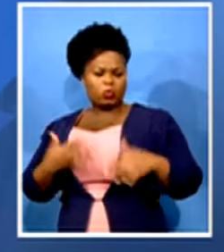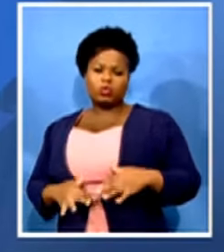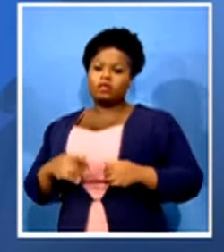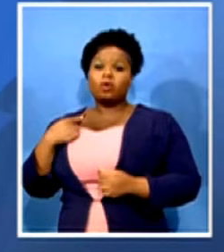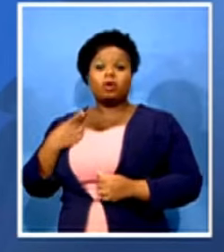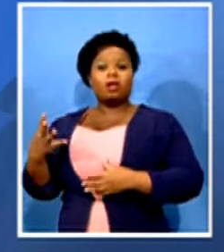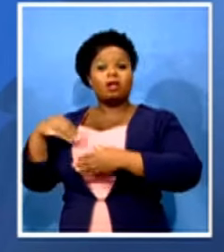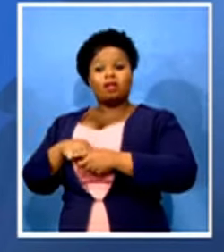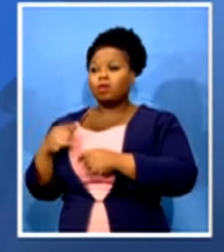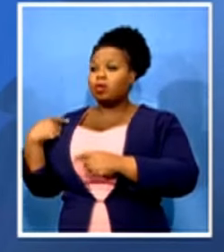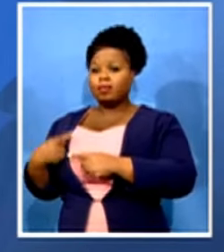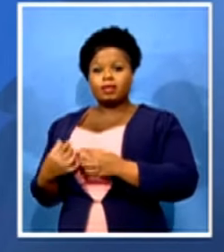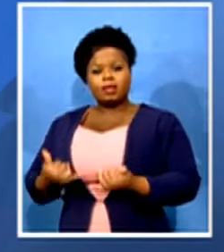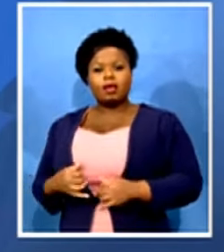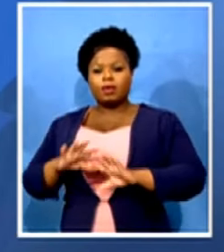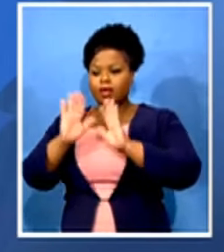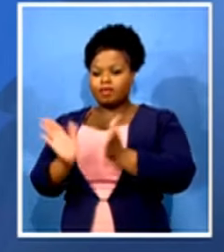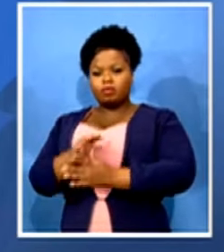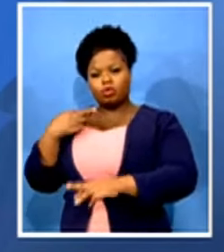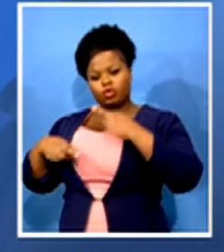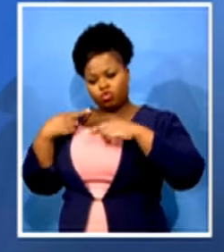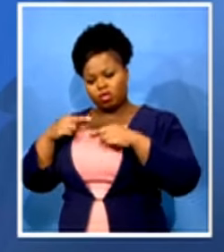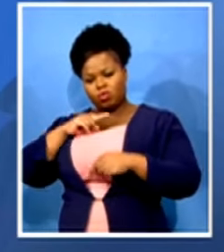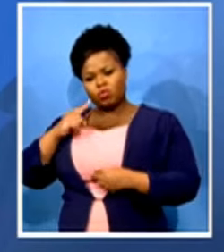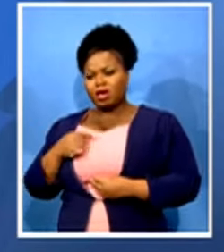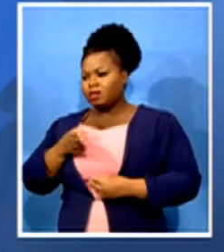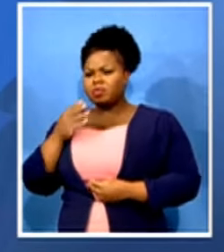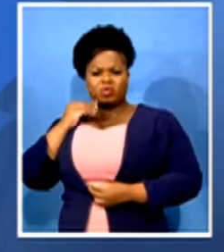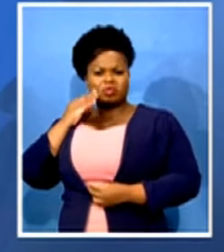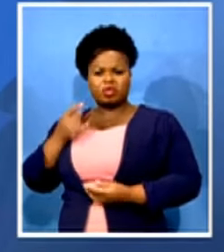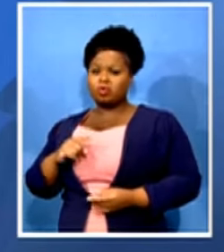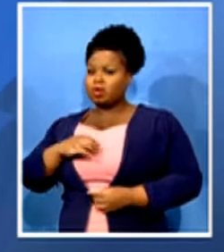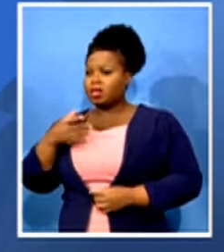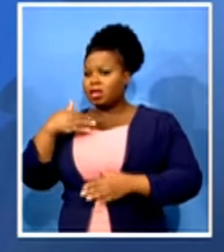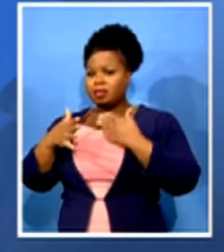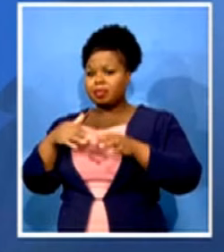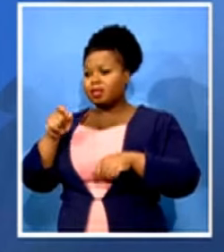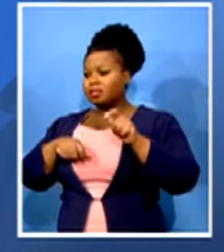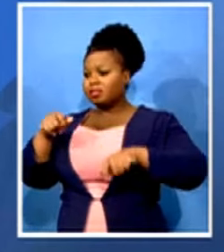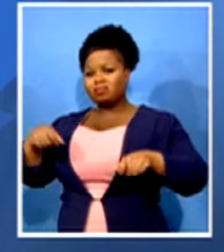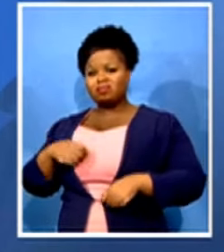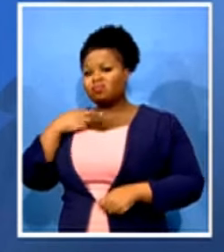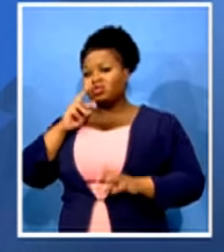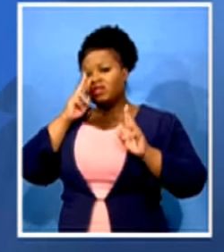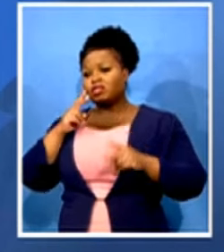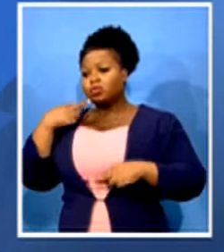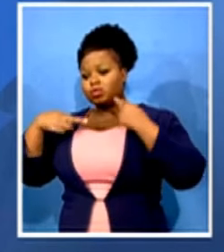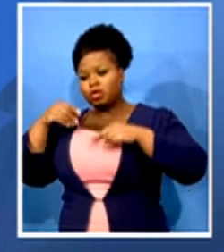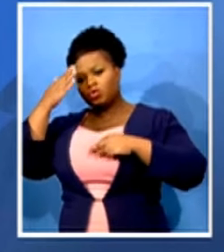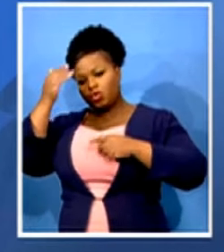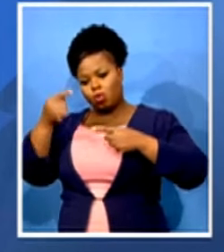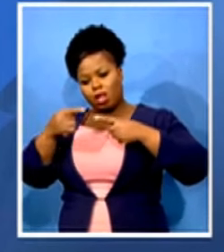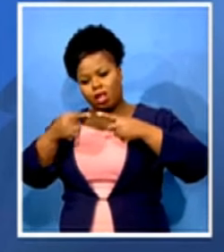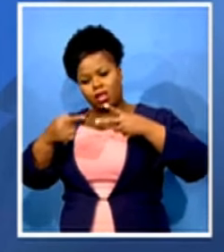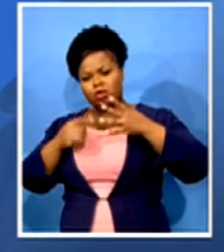restaurant that you encounter. And any person that visits a restaurant will know that the restaurant is made up of these beautiful people. Now, because